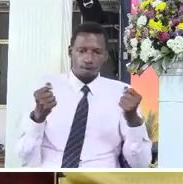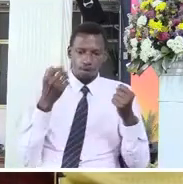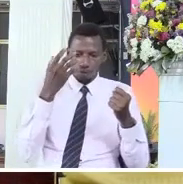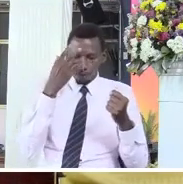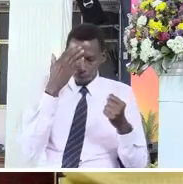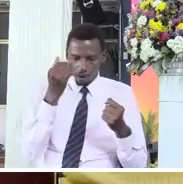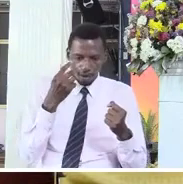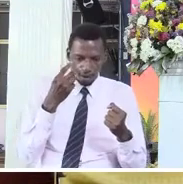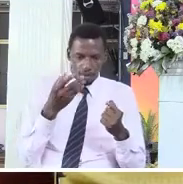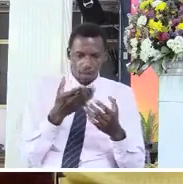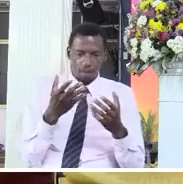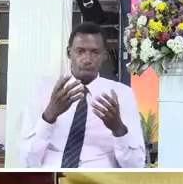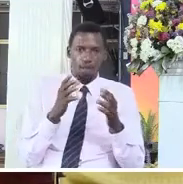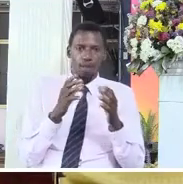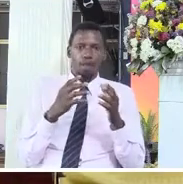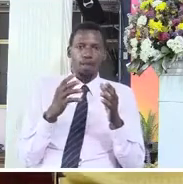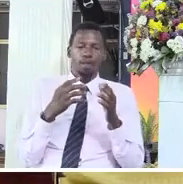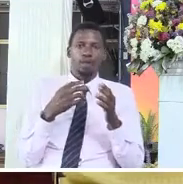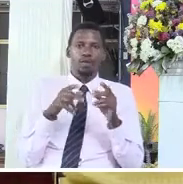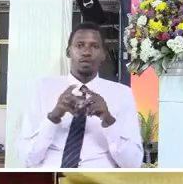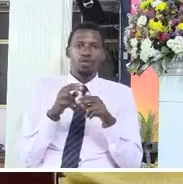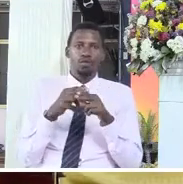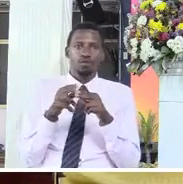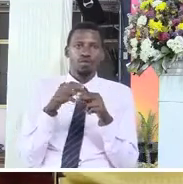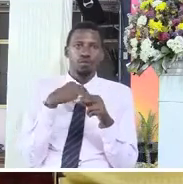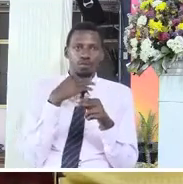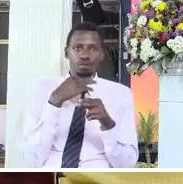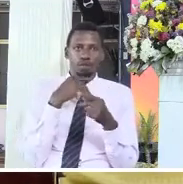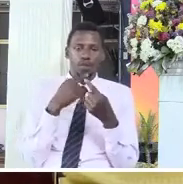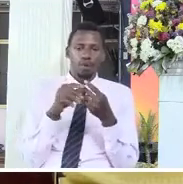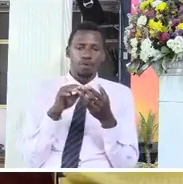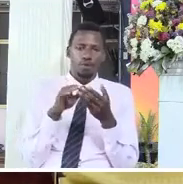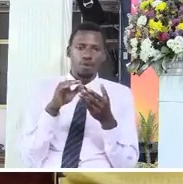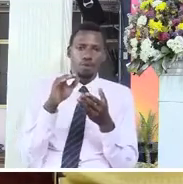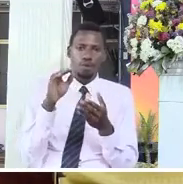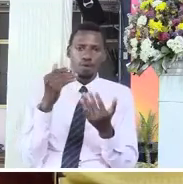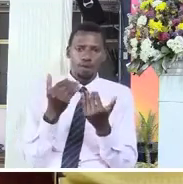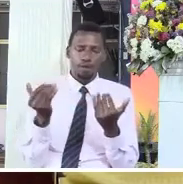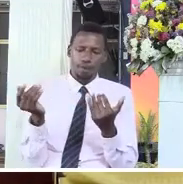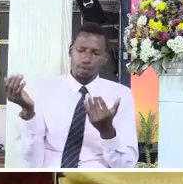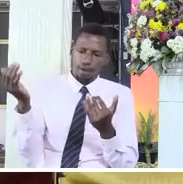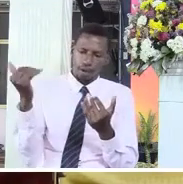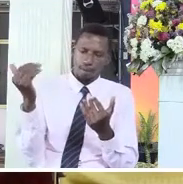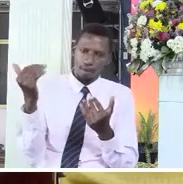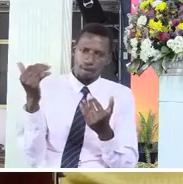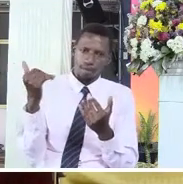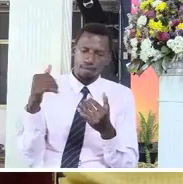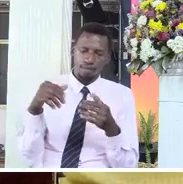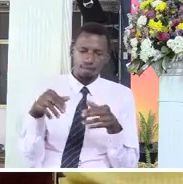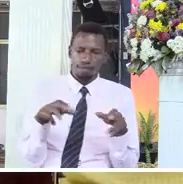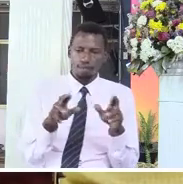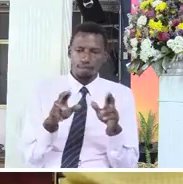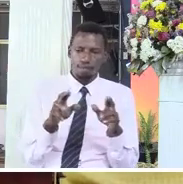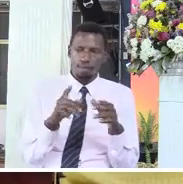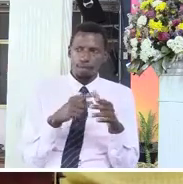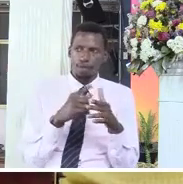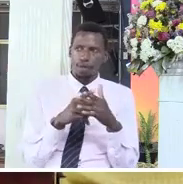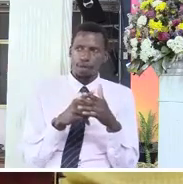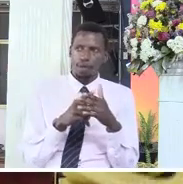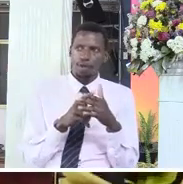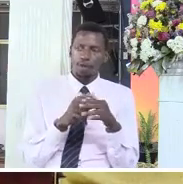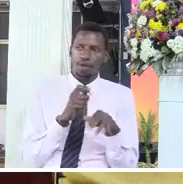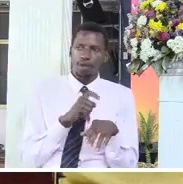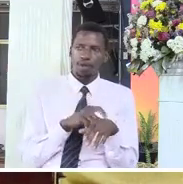drowning. But more and more children keep on coming into the river. And then one of them decides to leave the